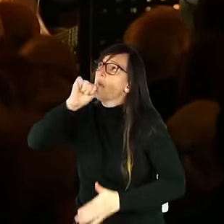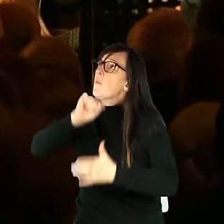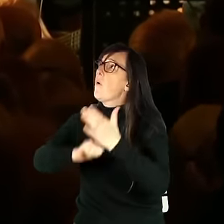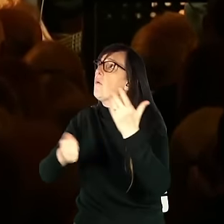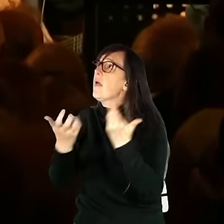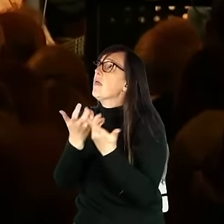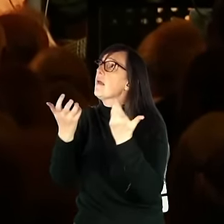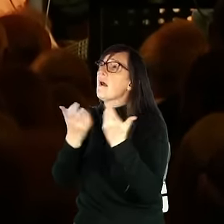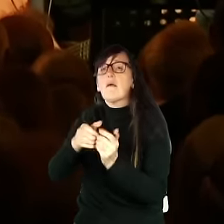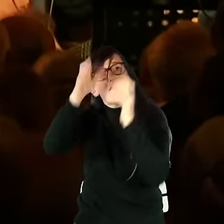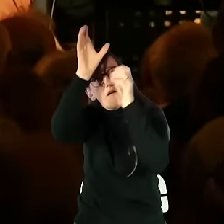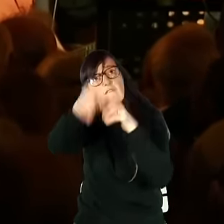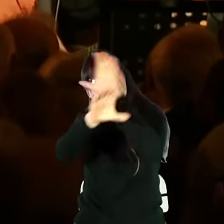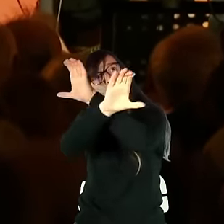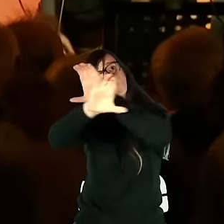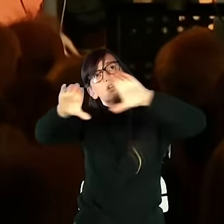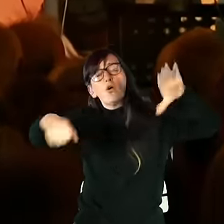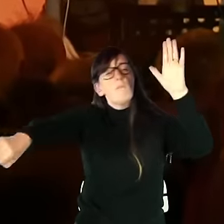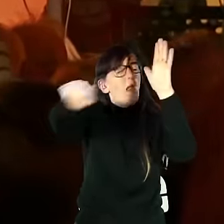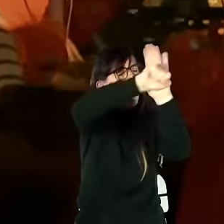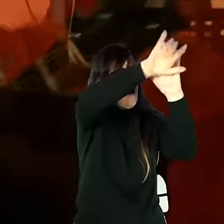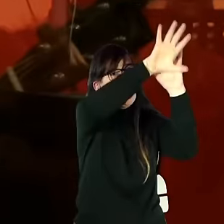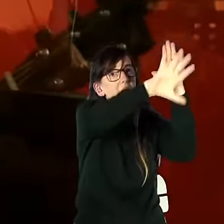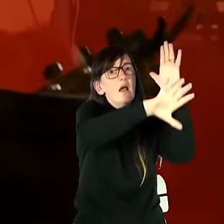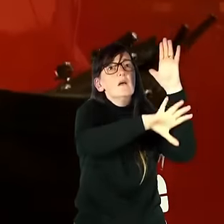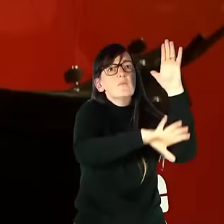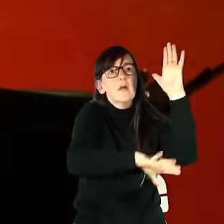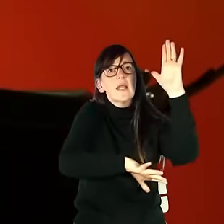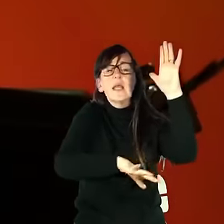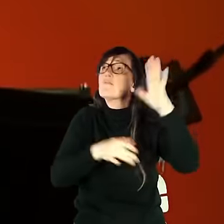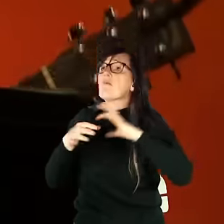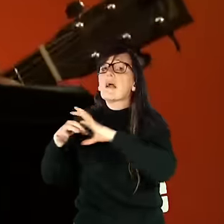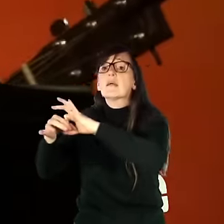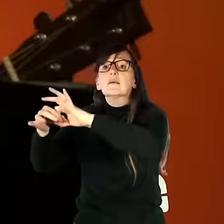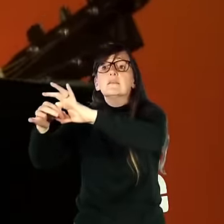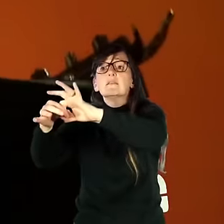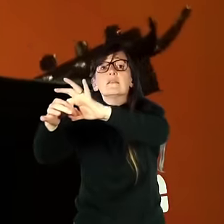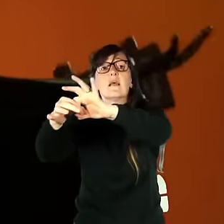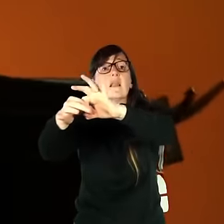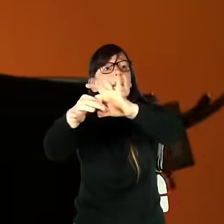kindness, bought with sacrificial blood, bringing